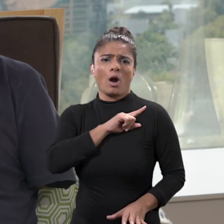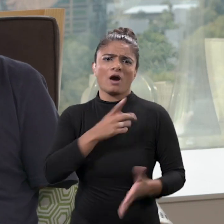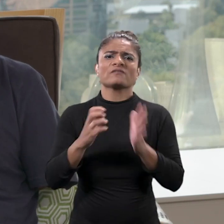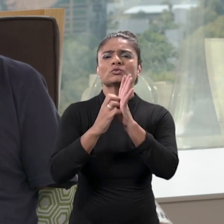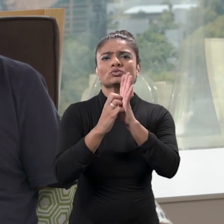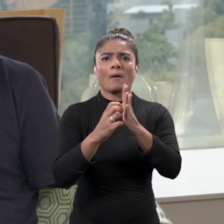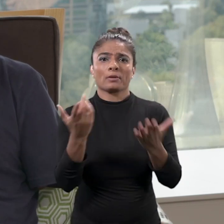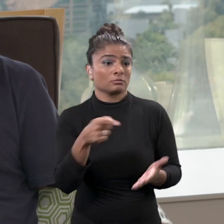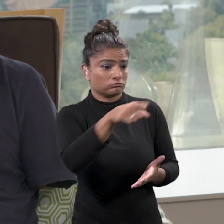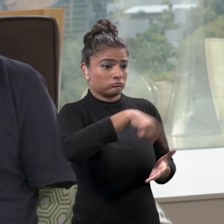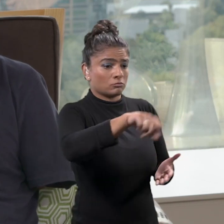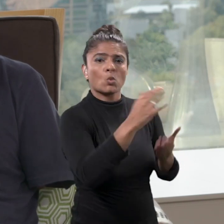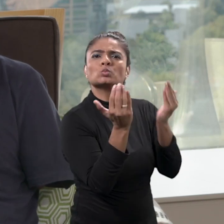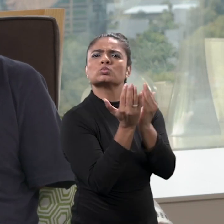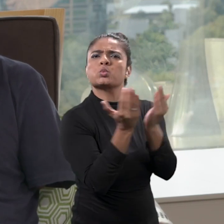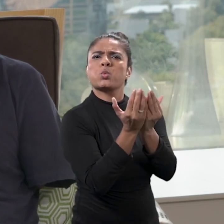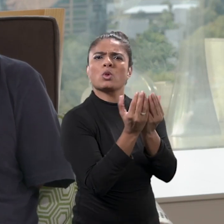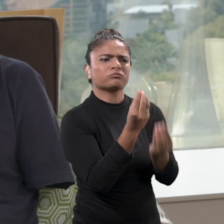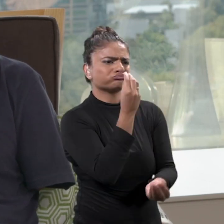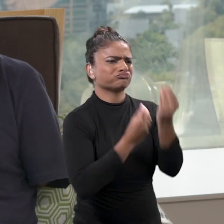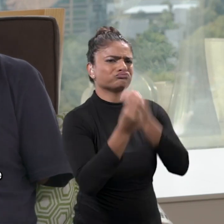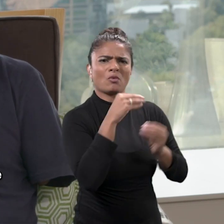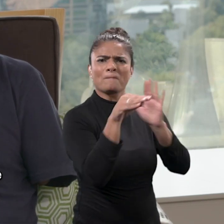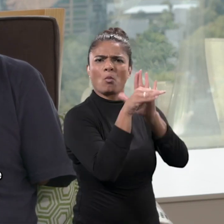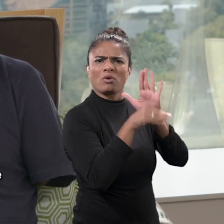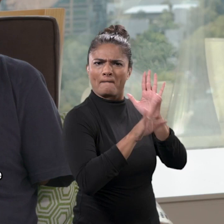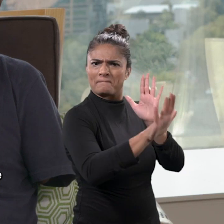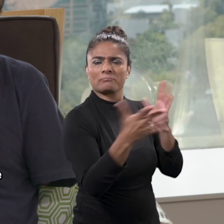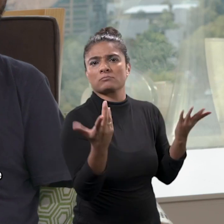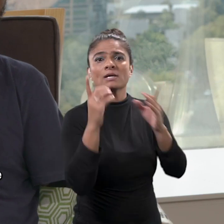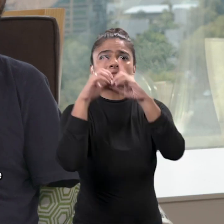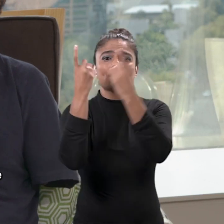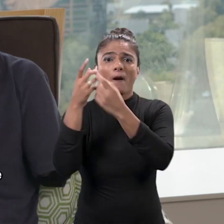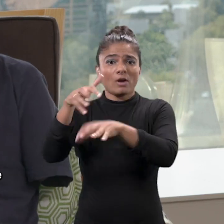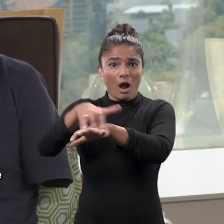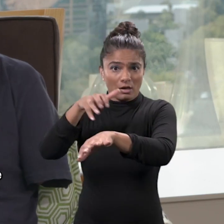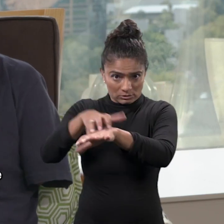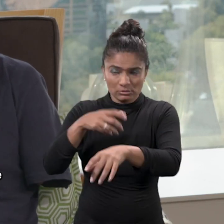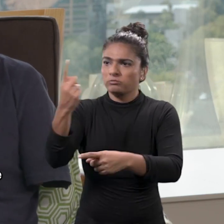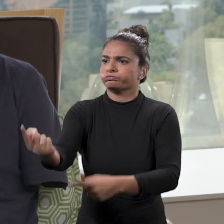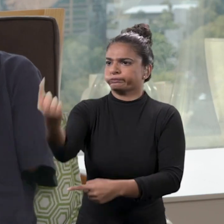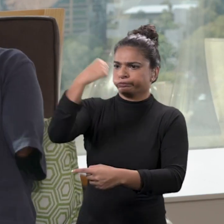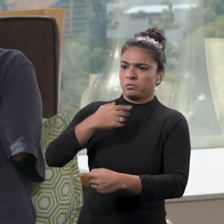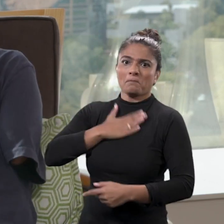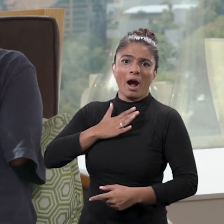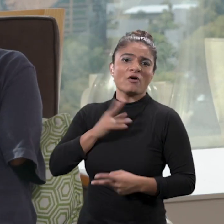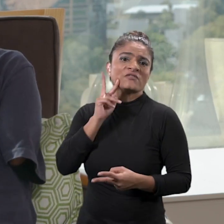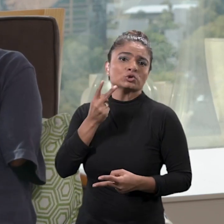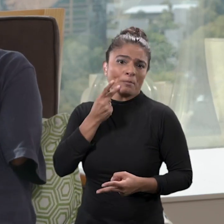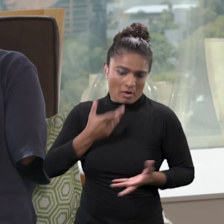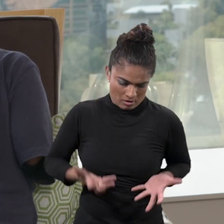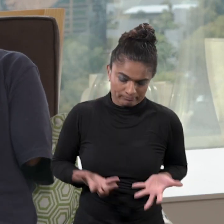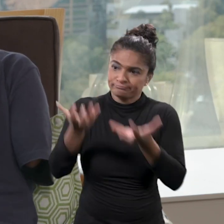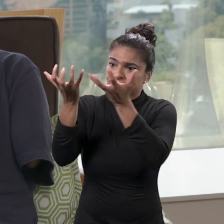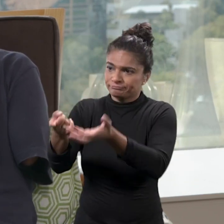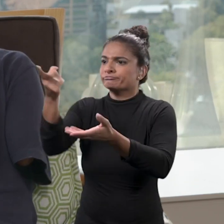example, I do the school's nutritionist program where the Department of Agriculture comes and takes my vegetables and they take it to the public